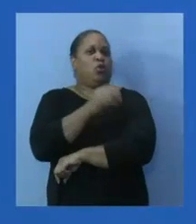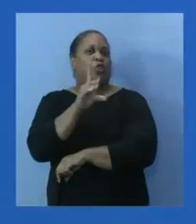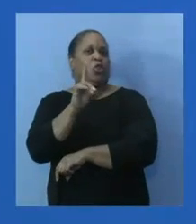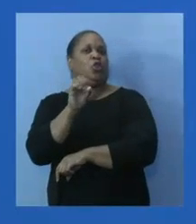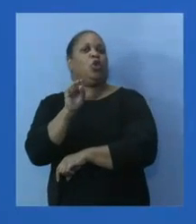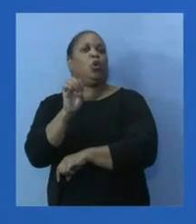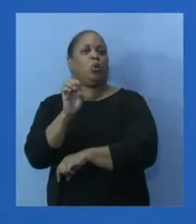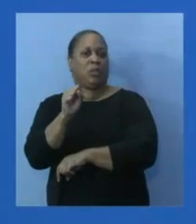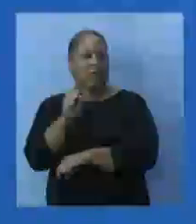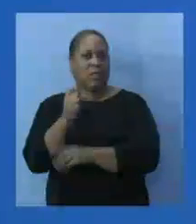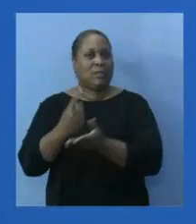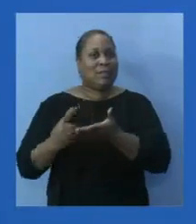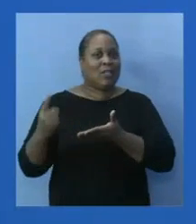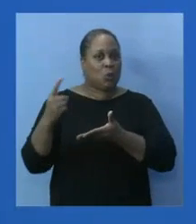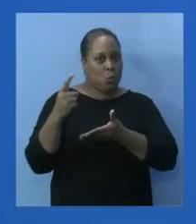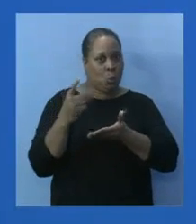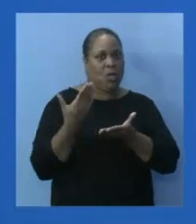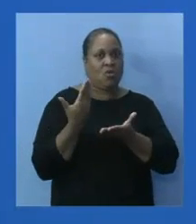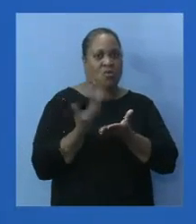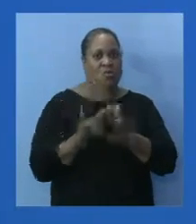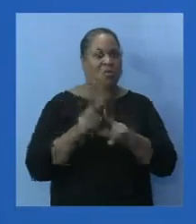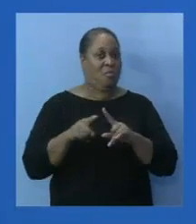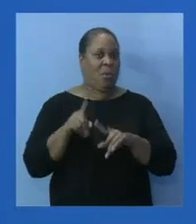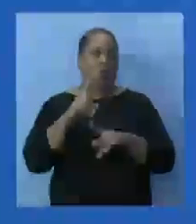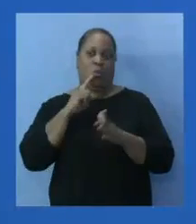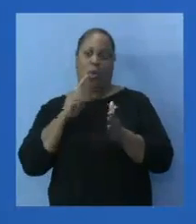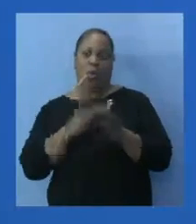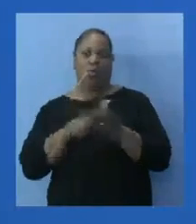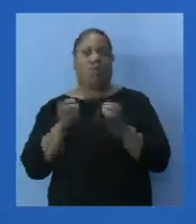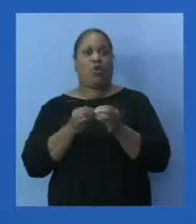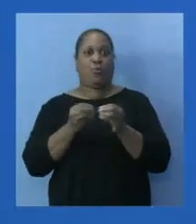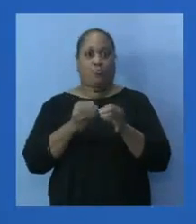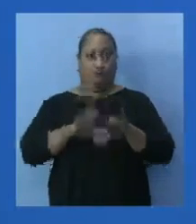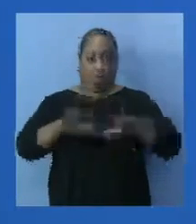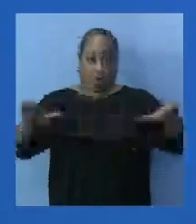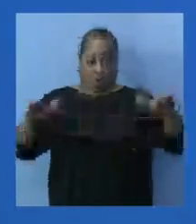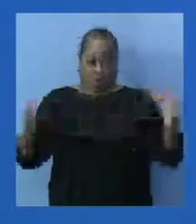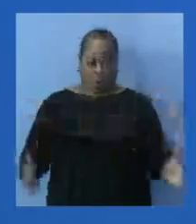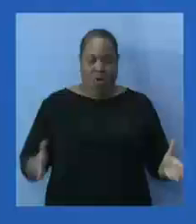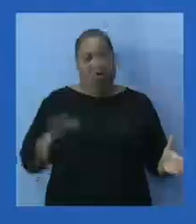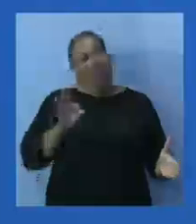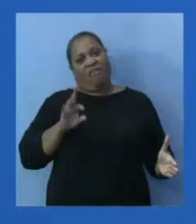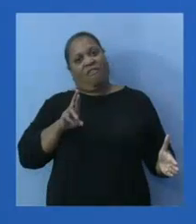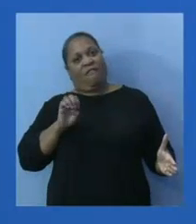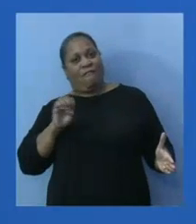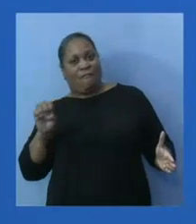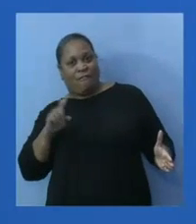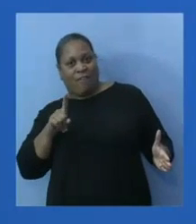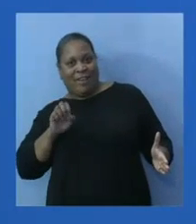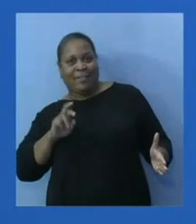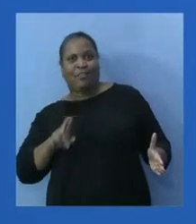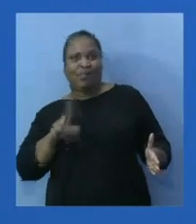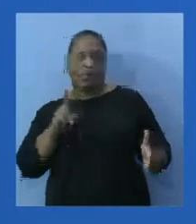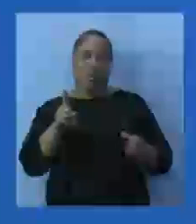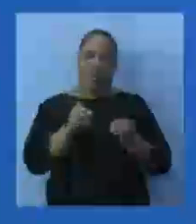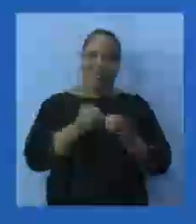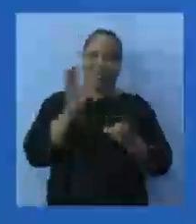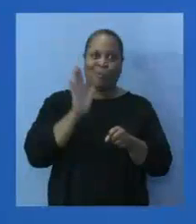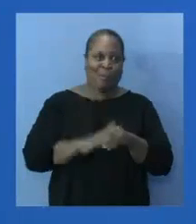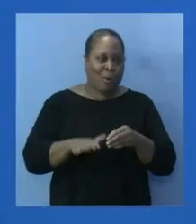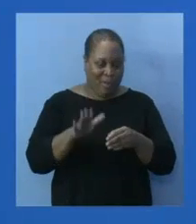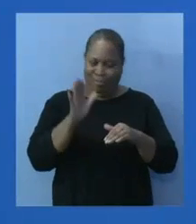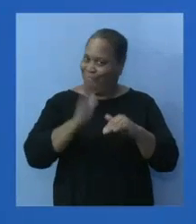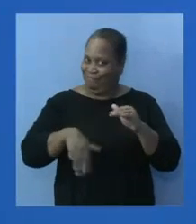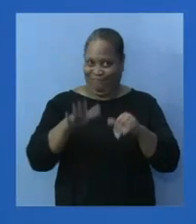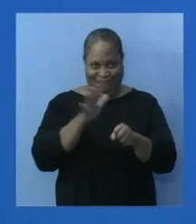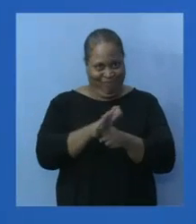I believe, any day now, we ordered 3 extra freezers. So we have far more capacity than is necessary.